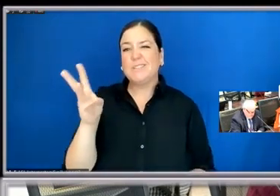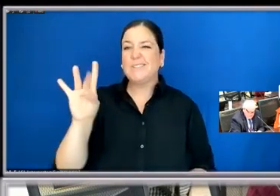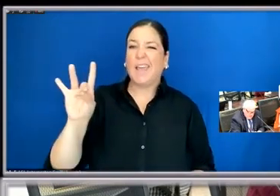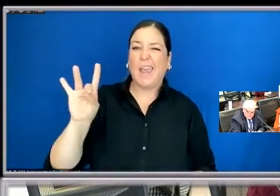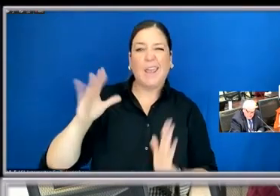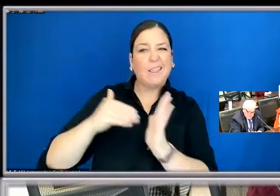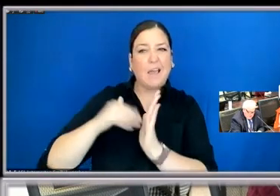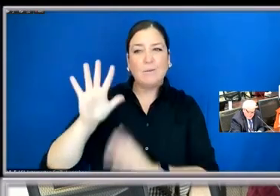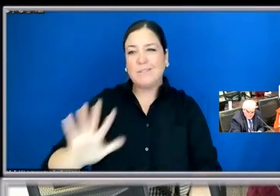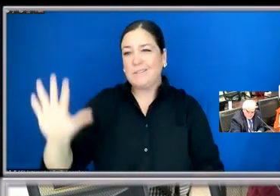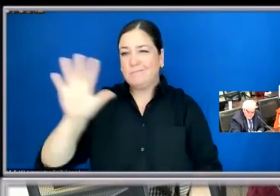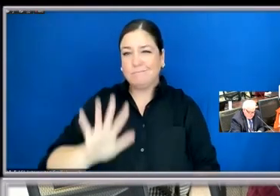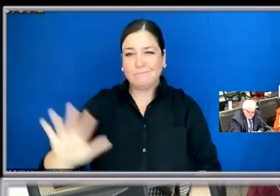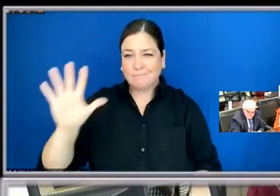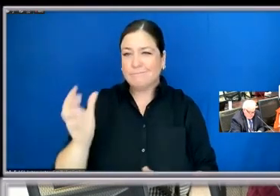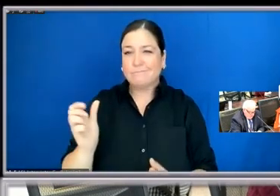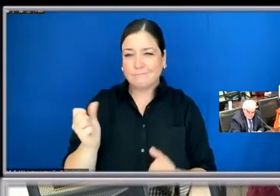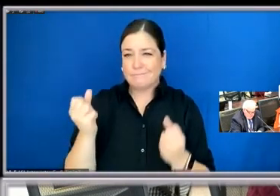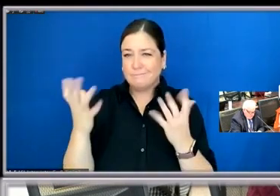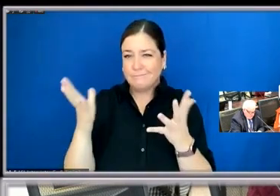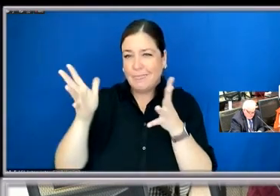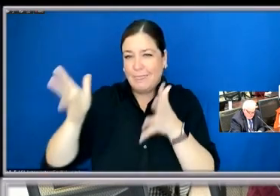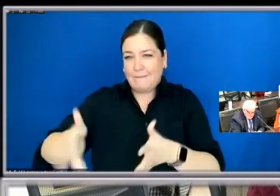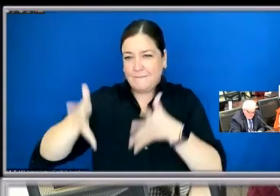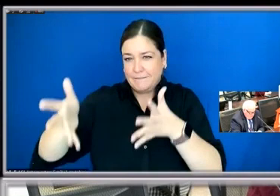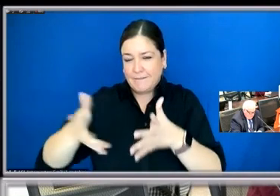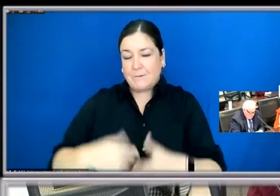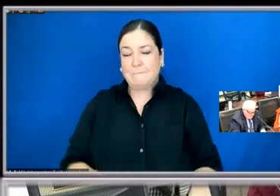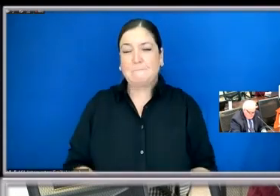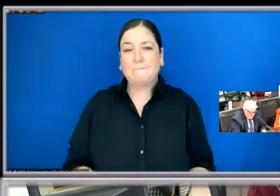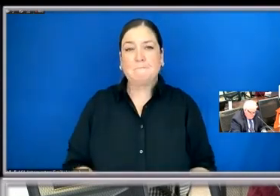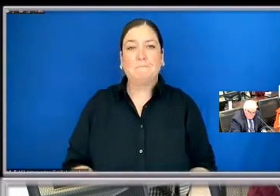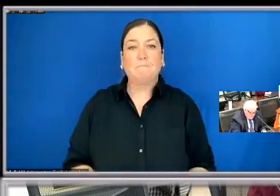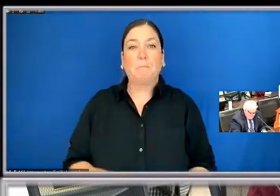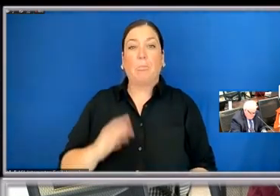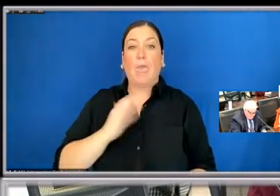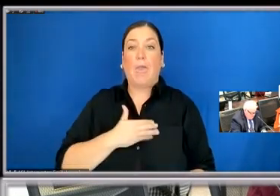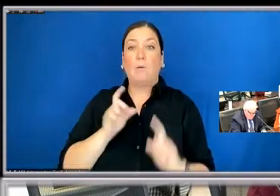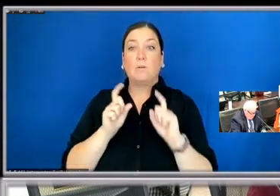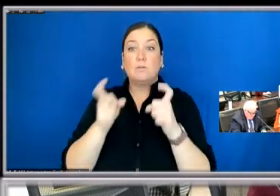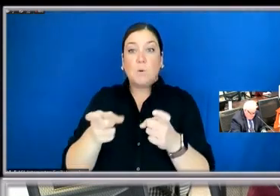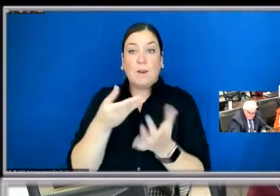$260,000 range that we ended the fiscal year with. Our donated funds is